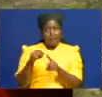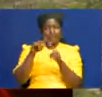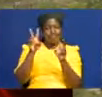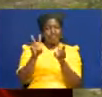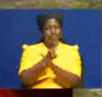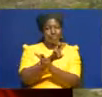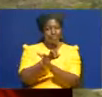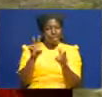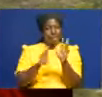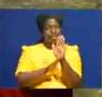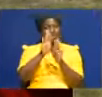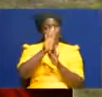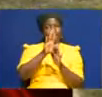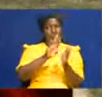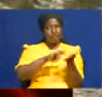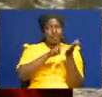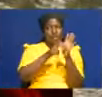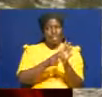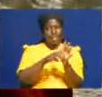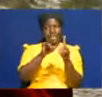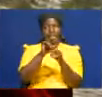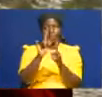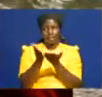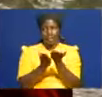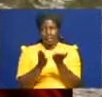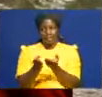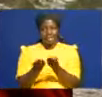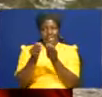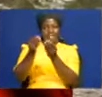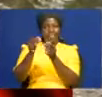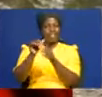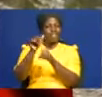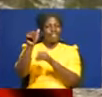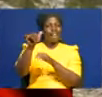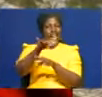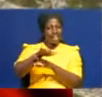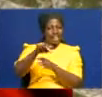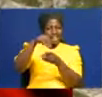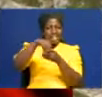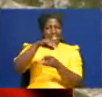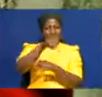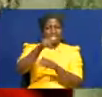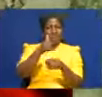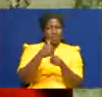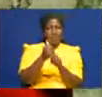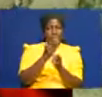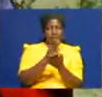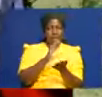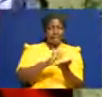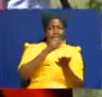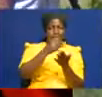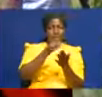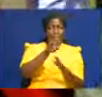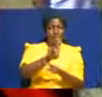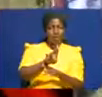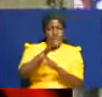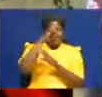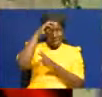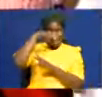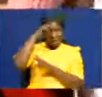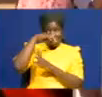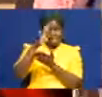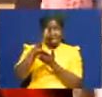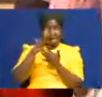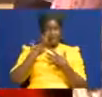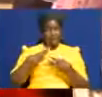and service delivery to far-flung parts of the county to ensure prudent use of funds. A section of residents in Dungicha,